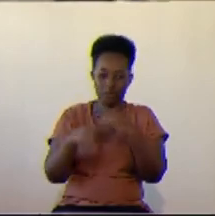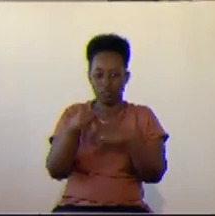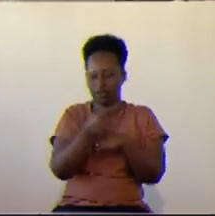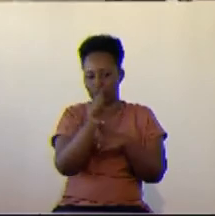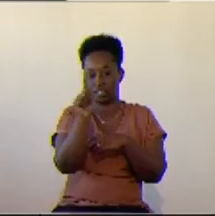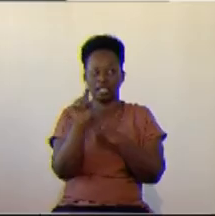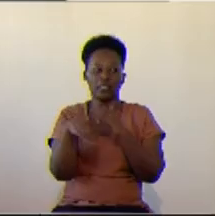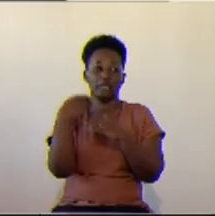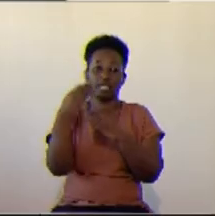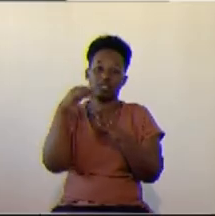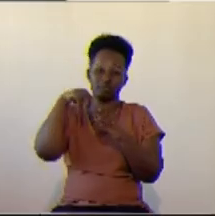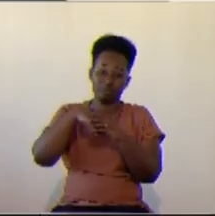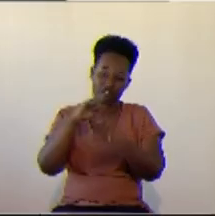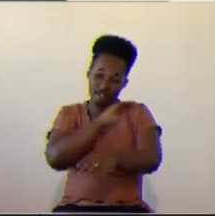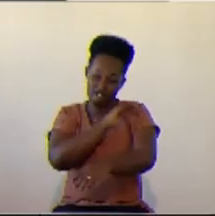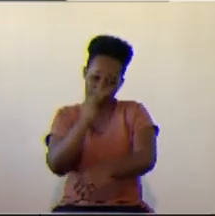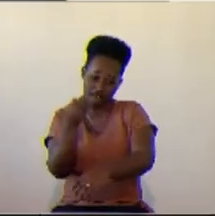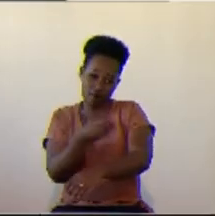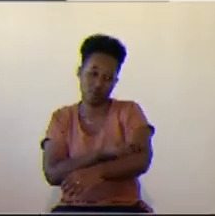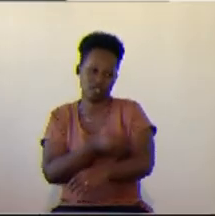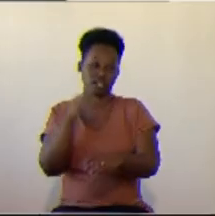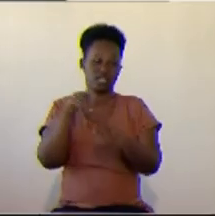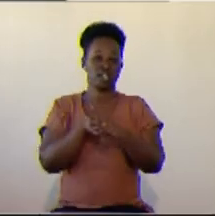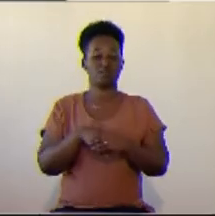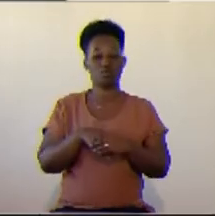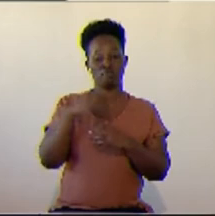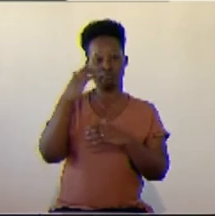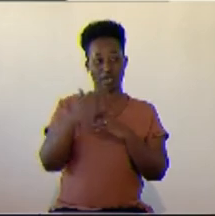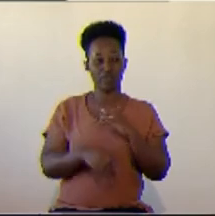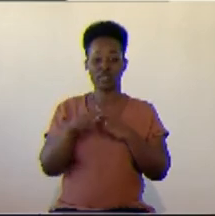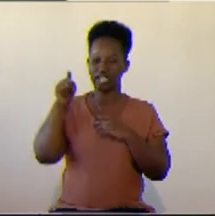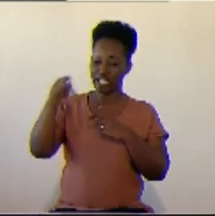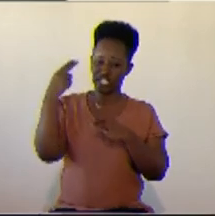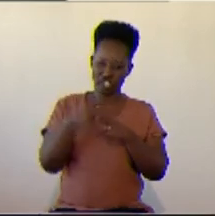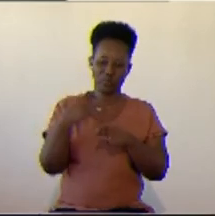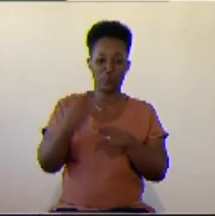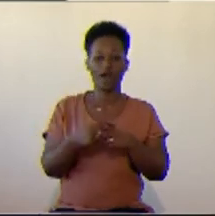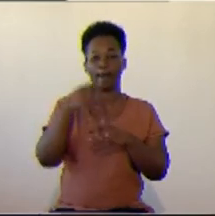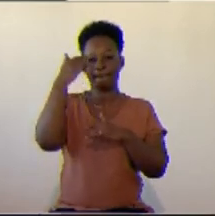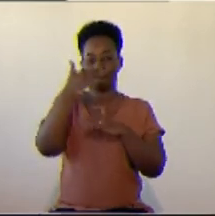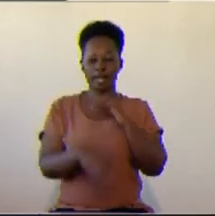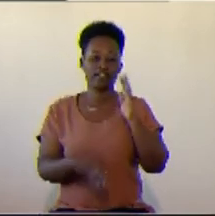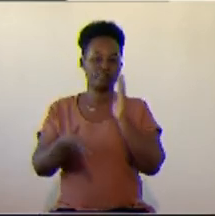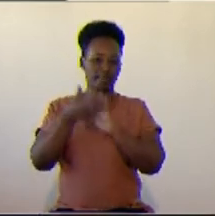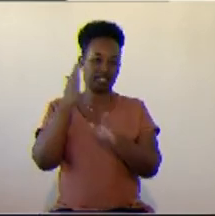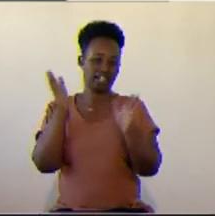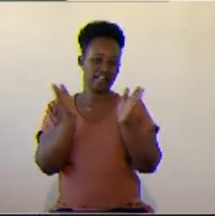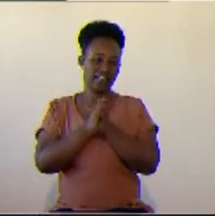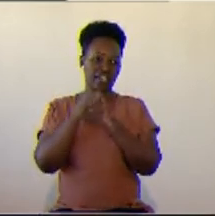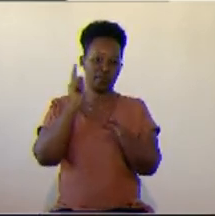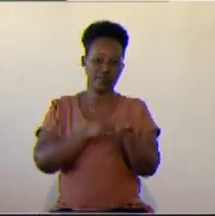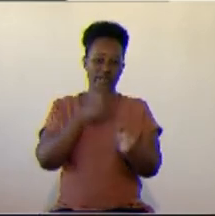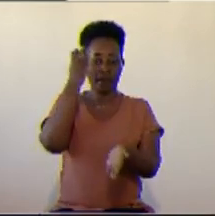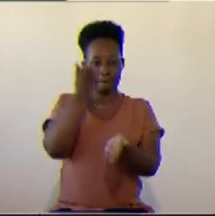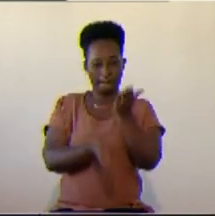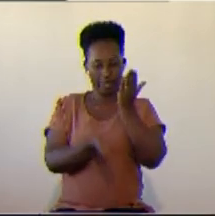force that is exerted by the blood in the vessel is what is called blood pressure. And so when they are measuring the